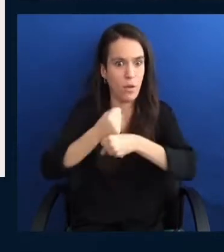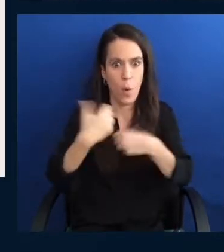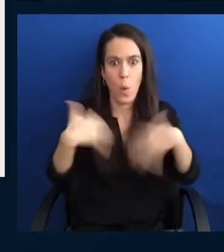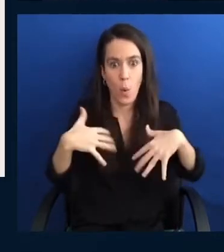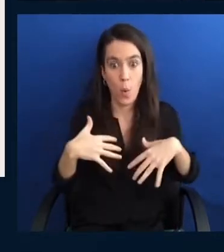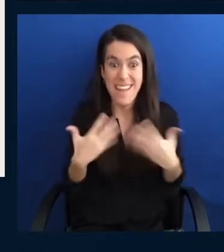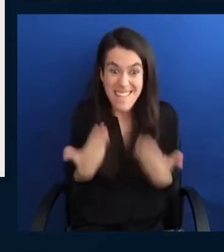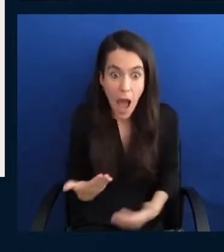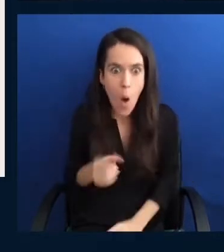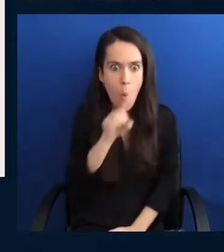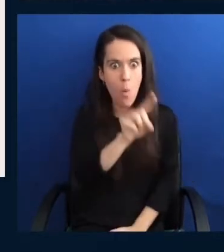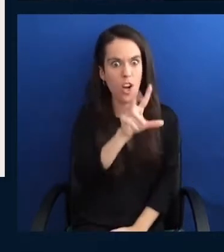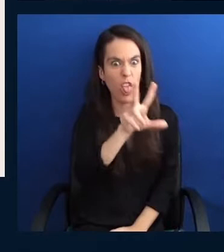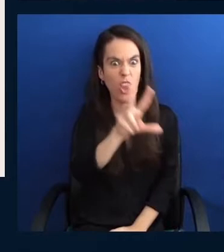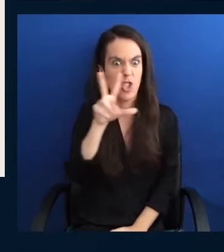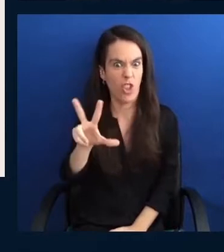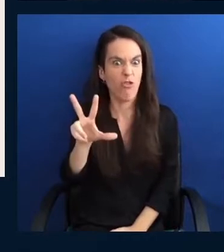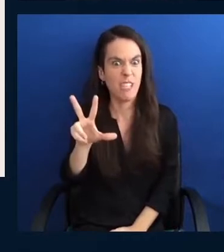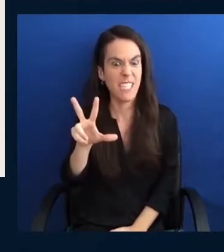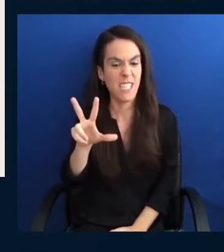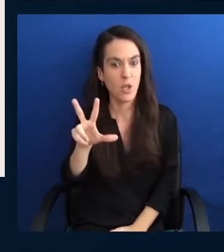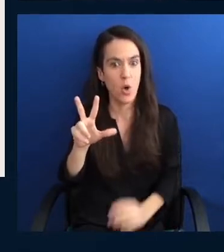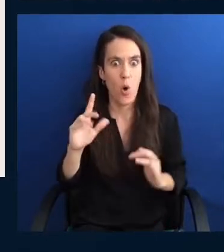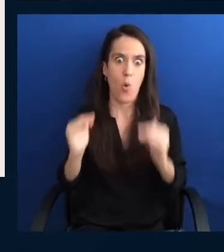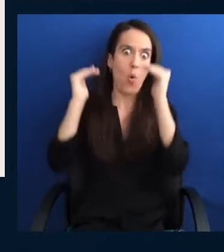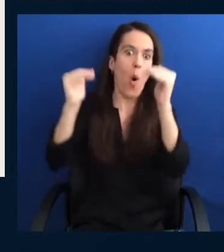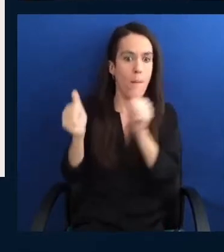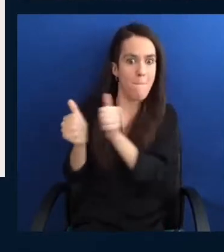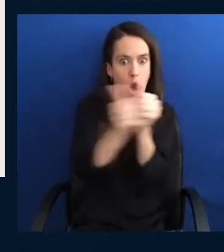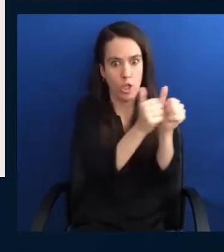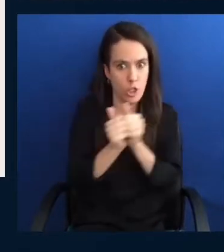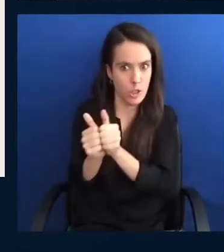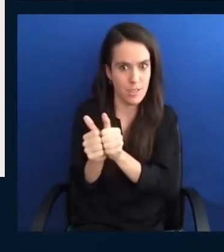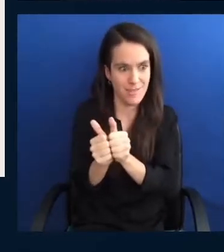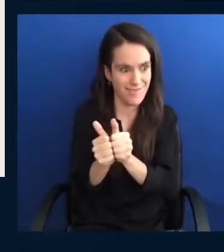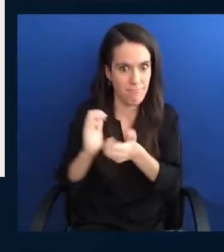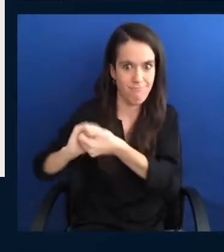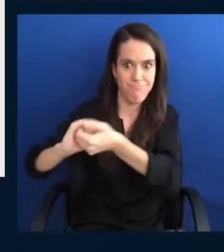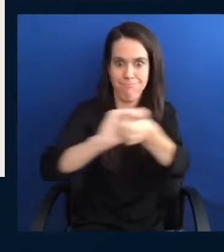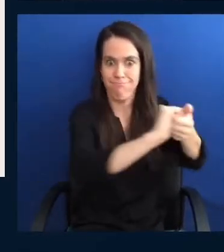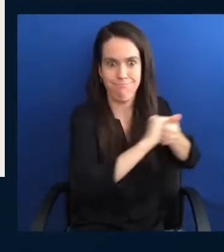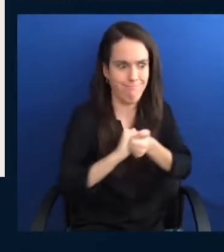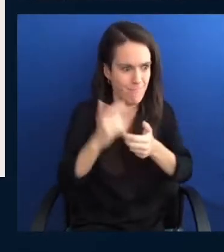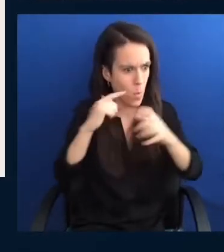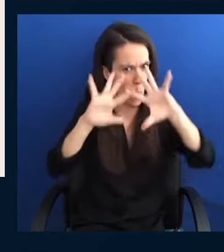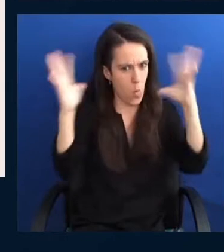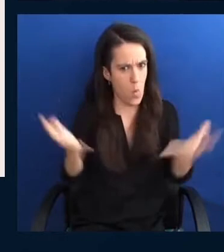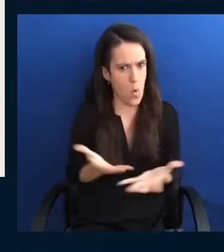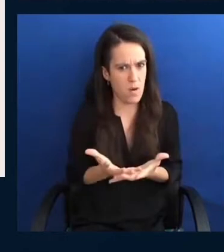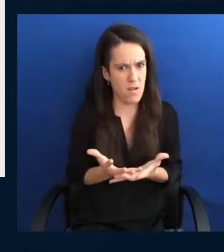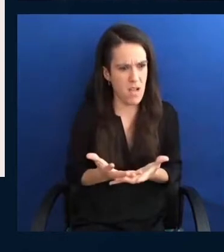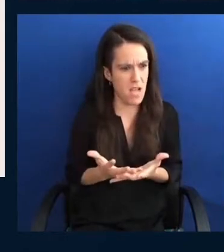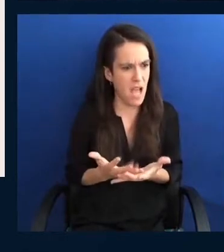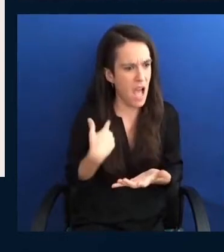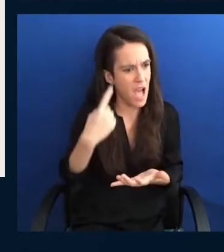at 133 gold partners. We've added some more across the world. I think we've grown by 27